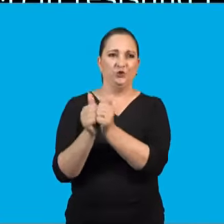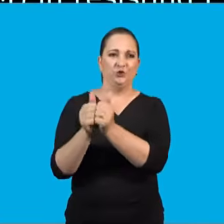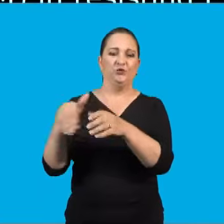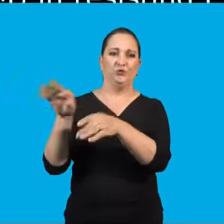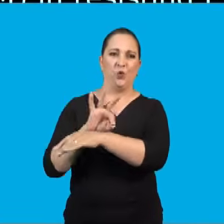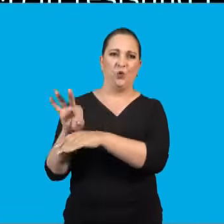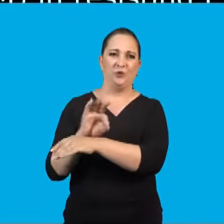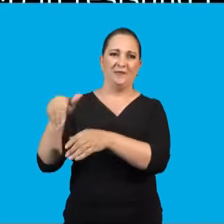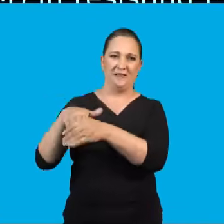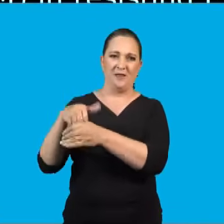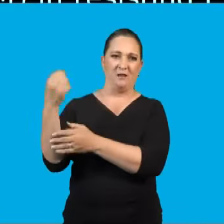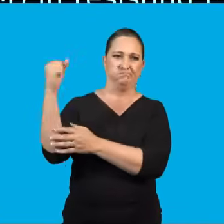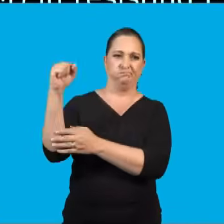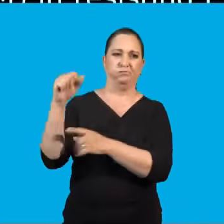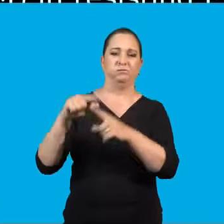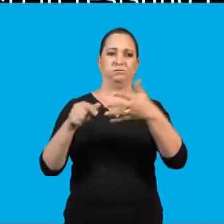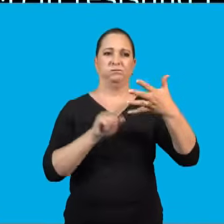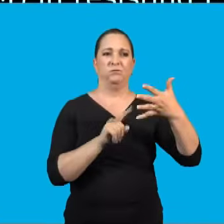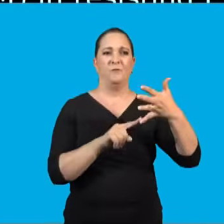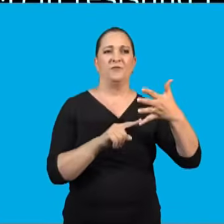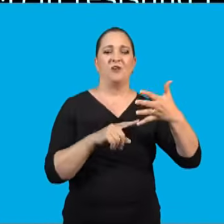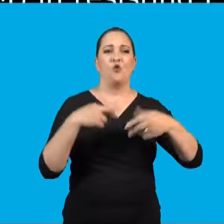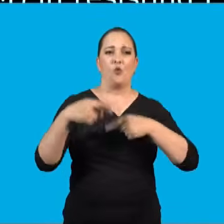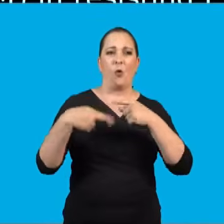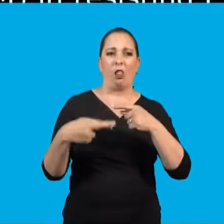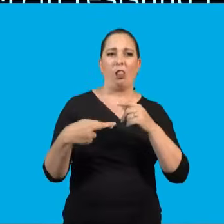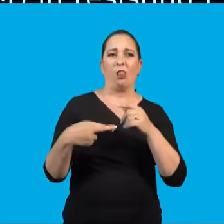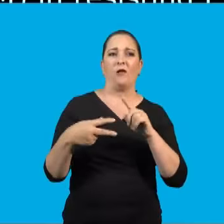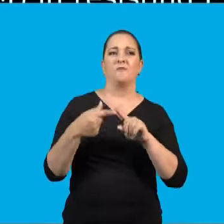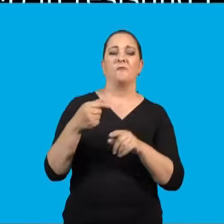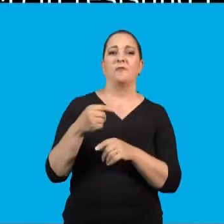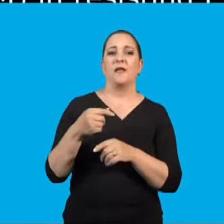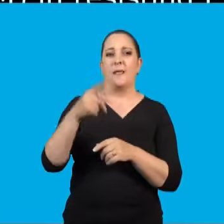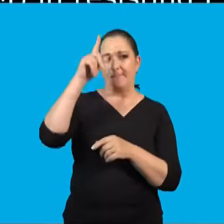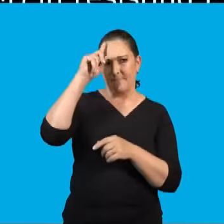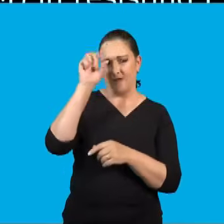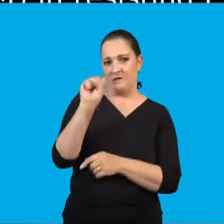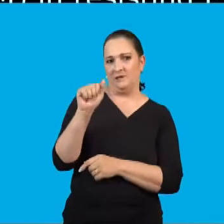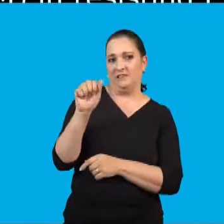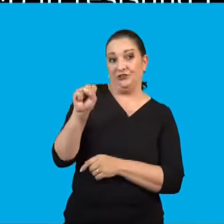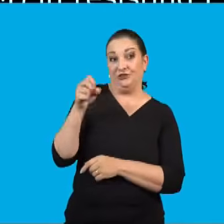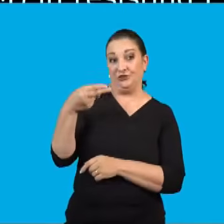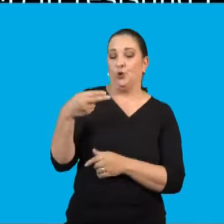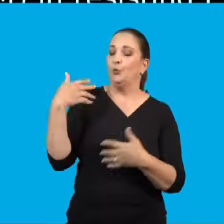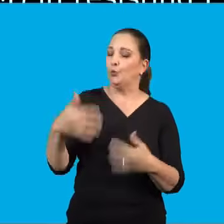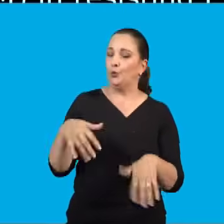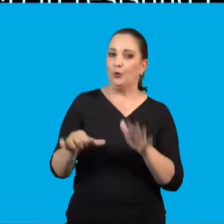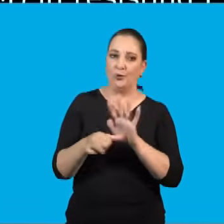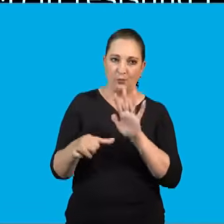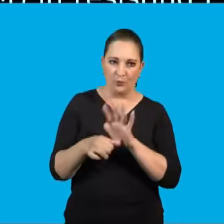action. Councillors were killed, schools went on boycotts. The role of Black Sash, very